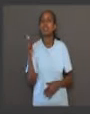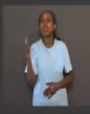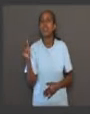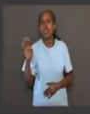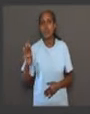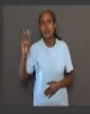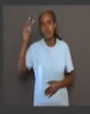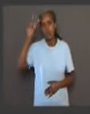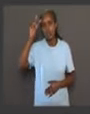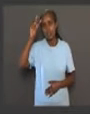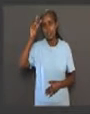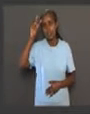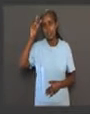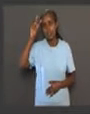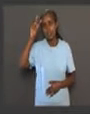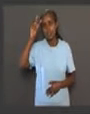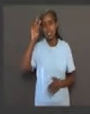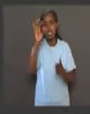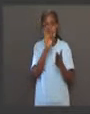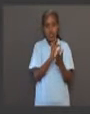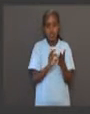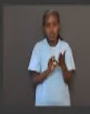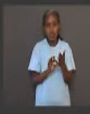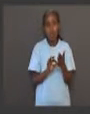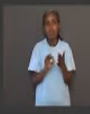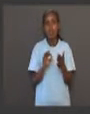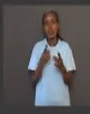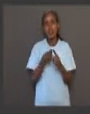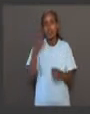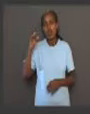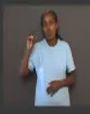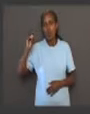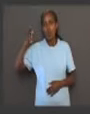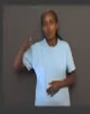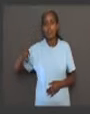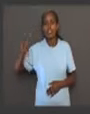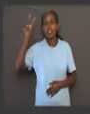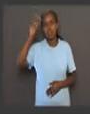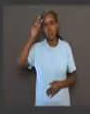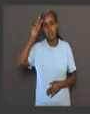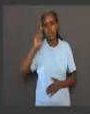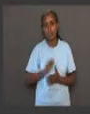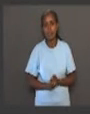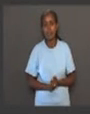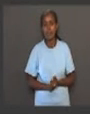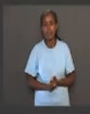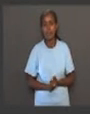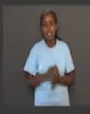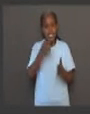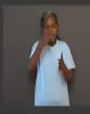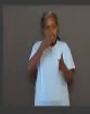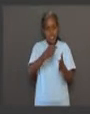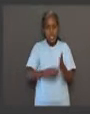AB squared in the formula for OP. p squared. The